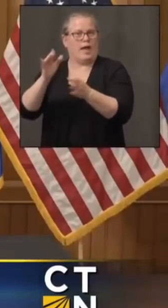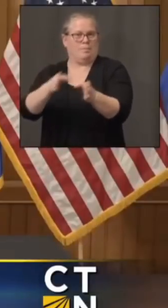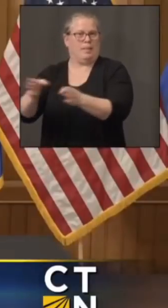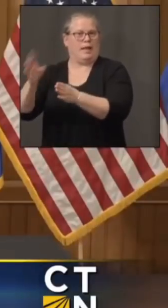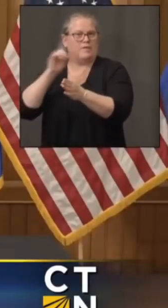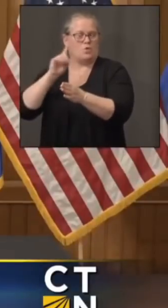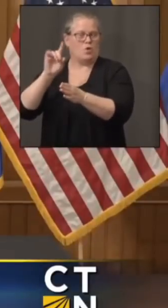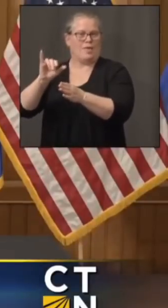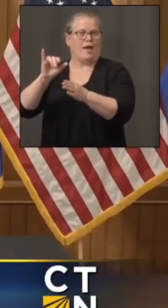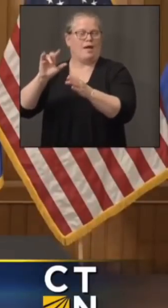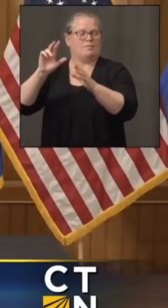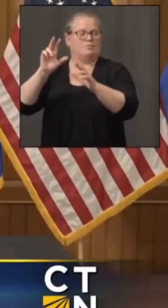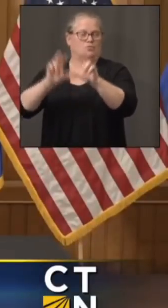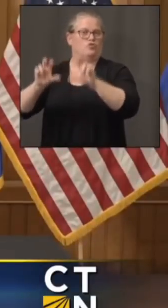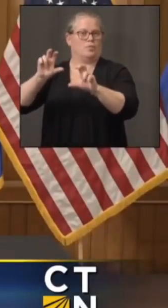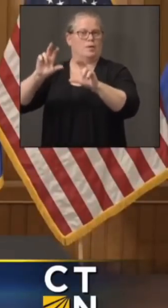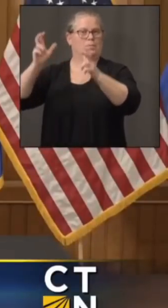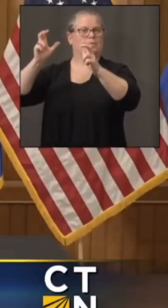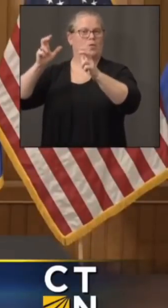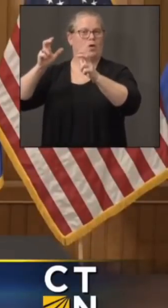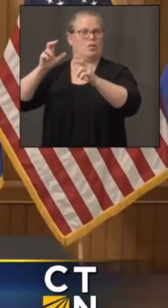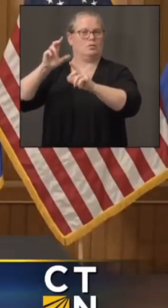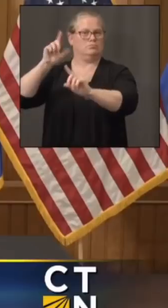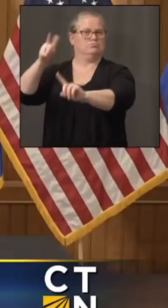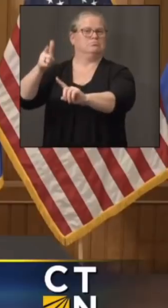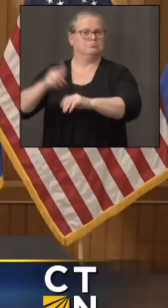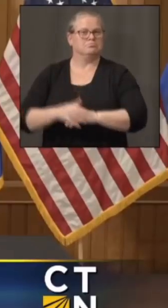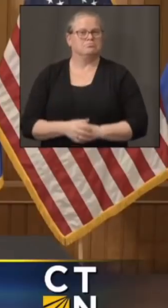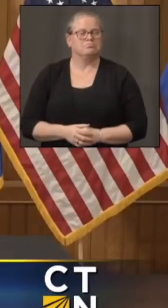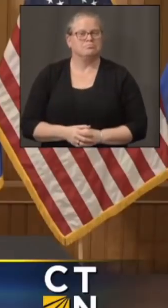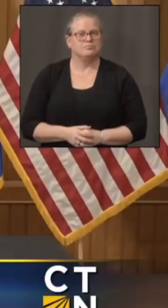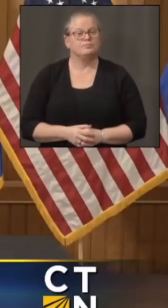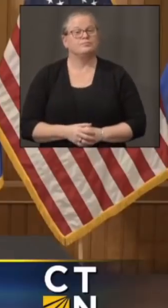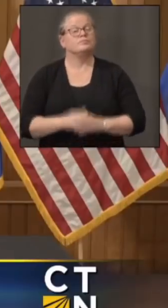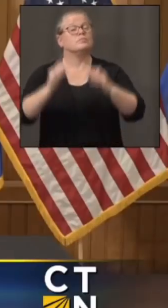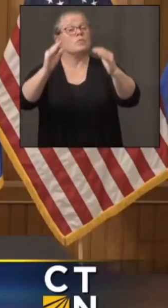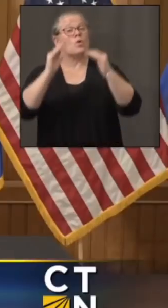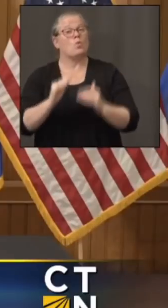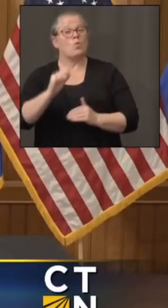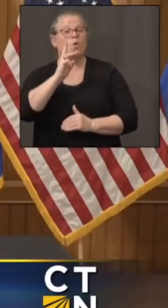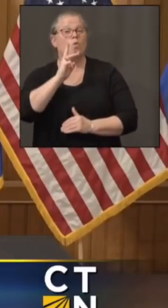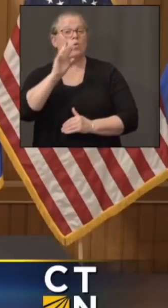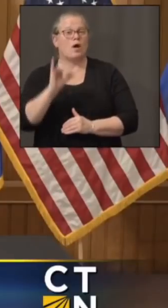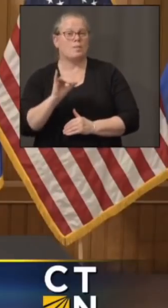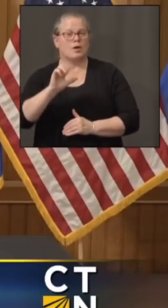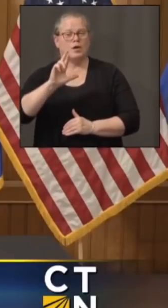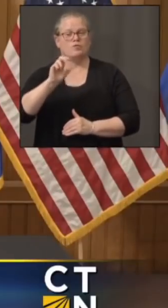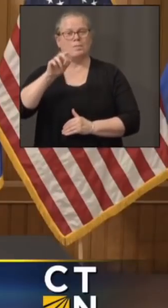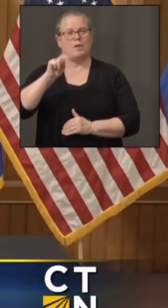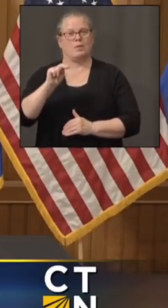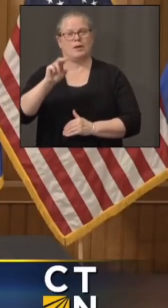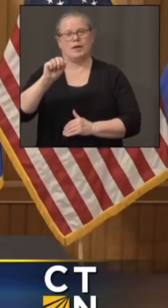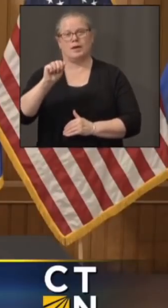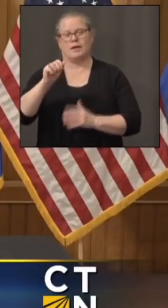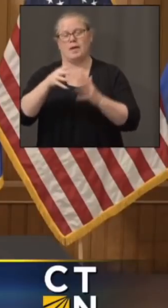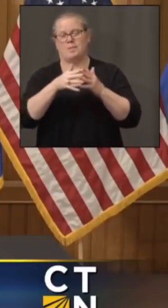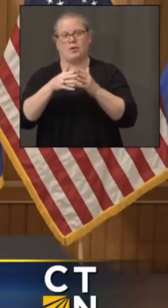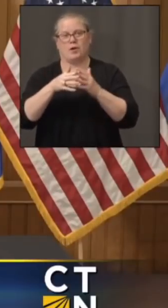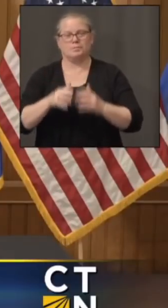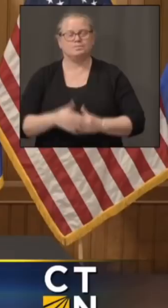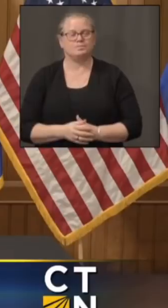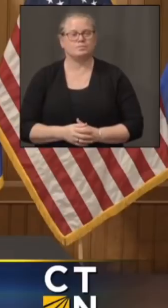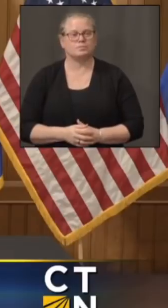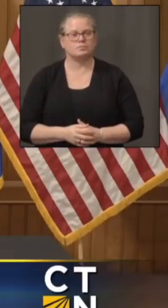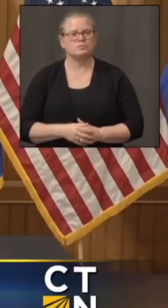The Waterbury Republican American. Thanks. I'd just like to clear up something with Dr.